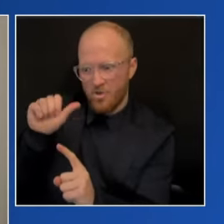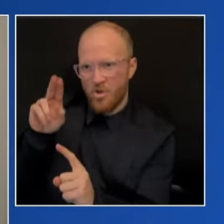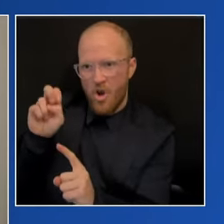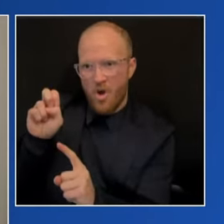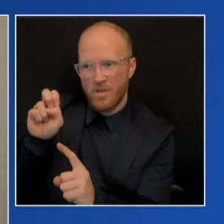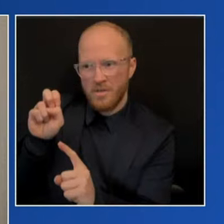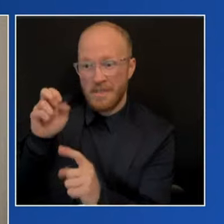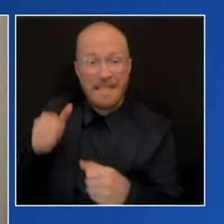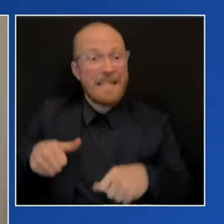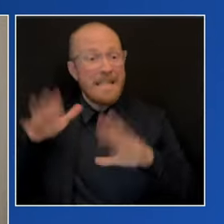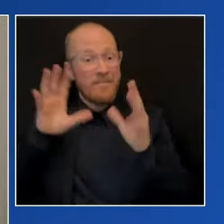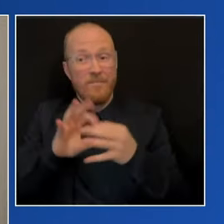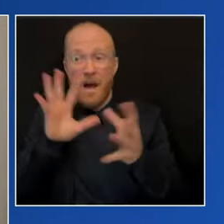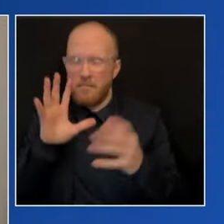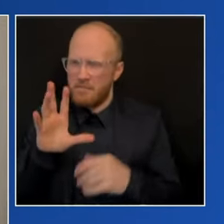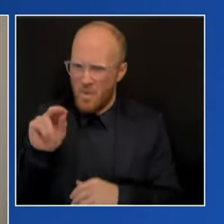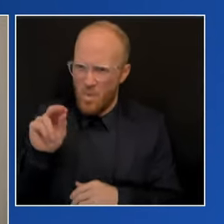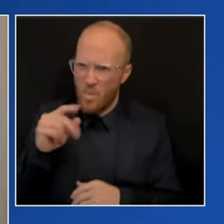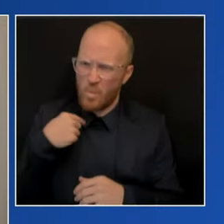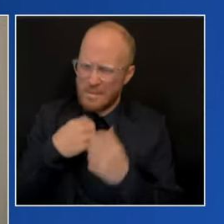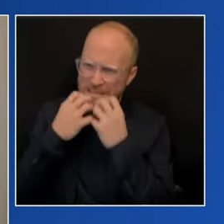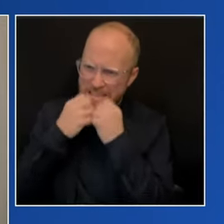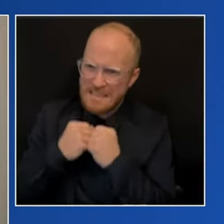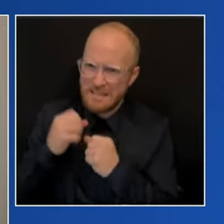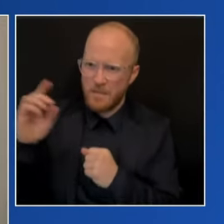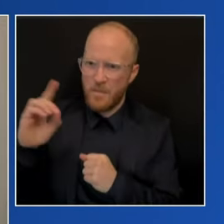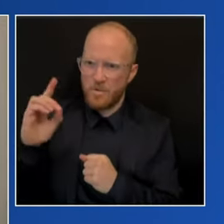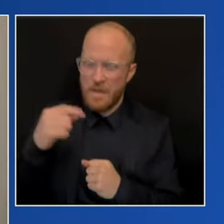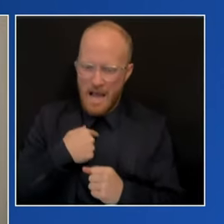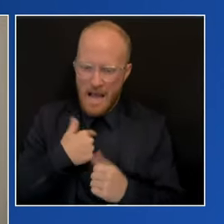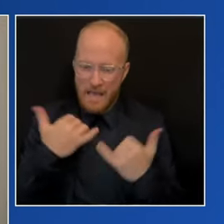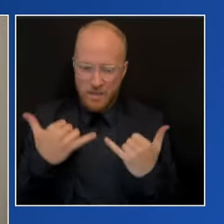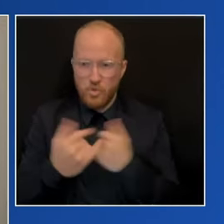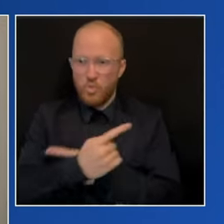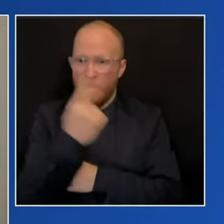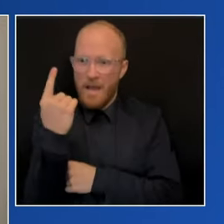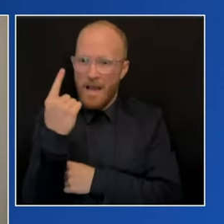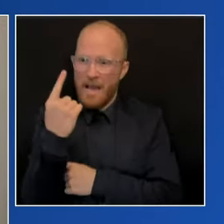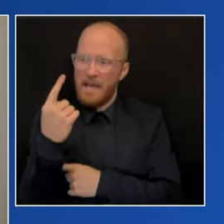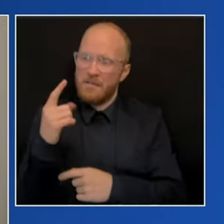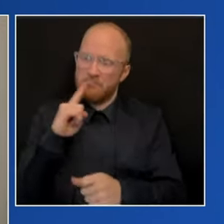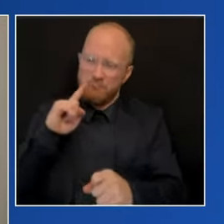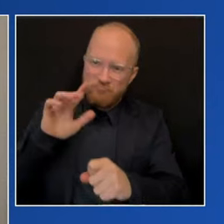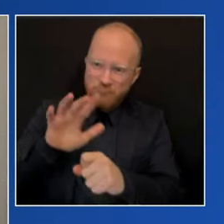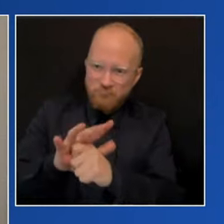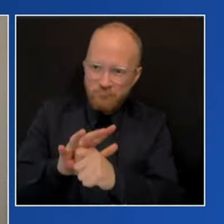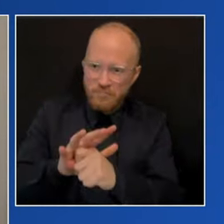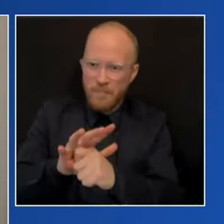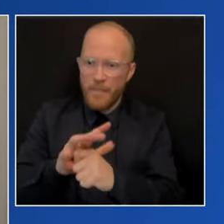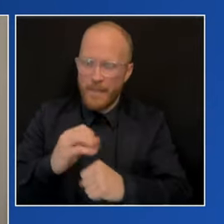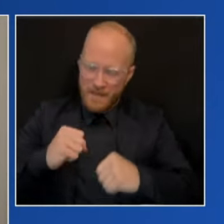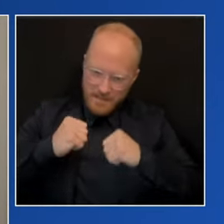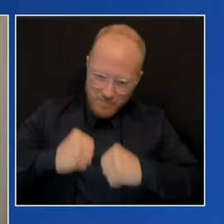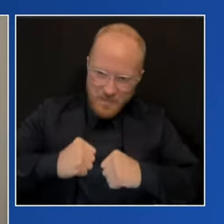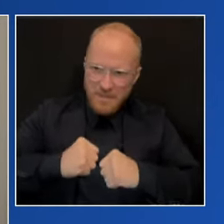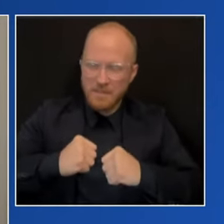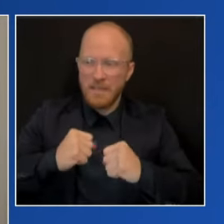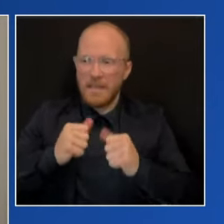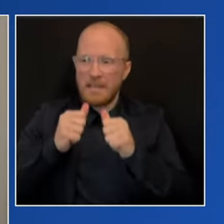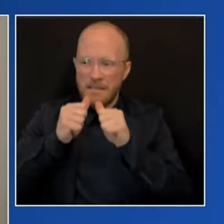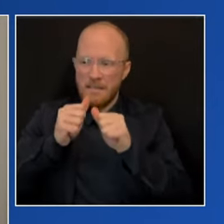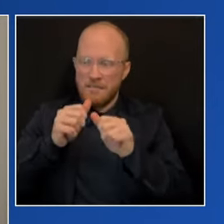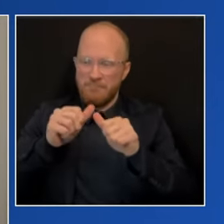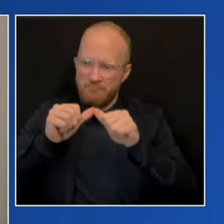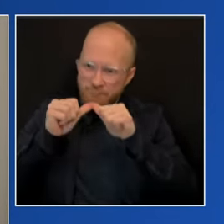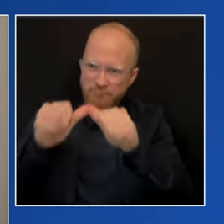Today, I make this sacred pledge to you, the defense, protection, and preservation